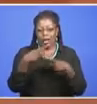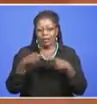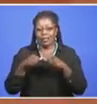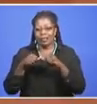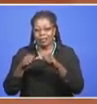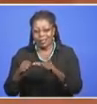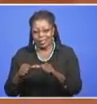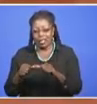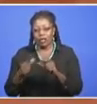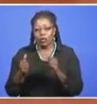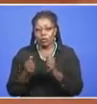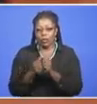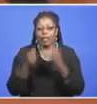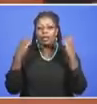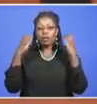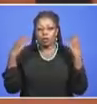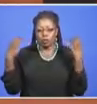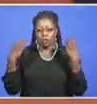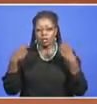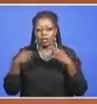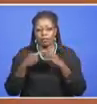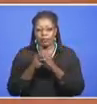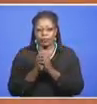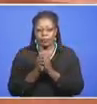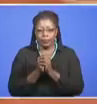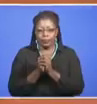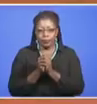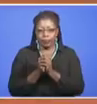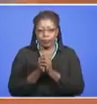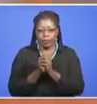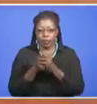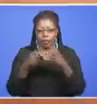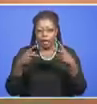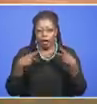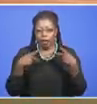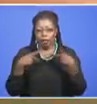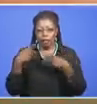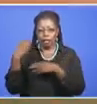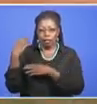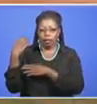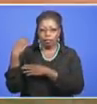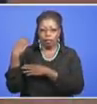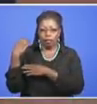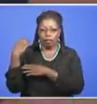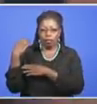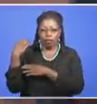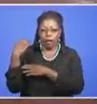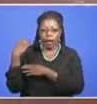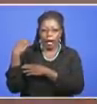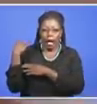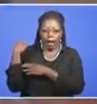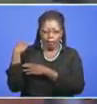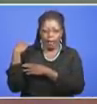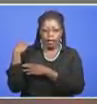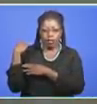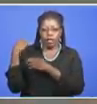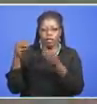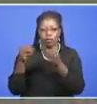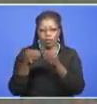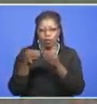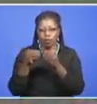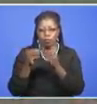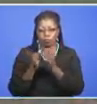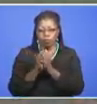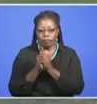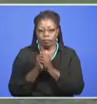coaches. We also want to grow the umpiring. We have a lot of umpires who've been a part of it, and we need to add some more umpires as well. And